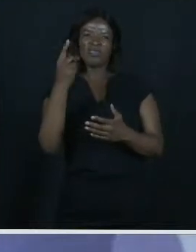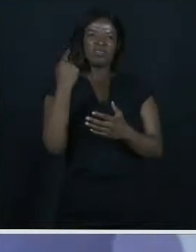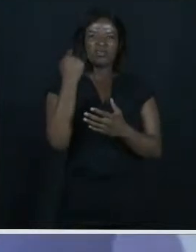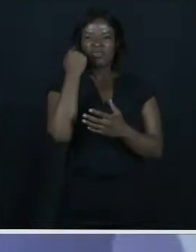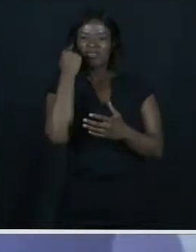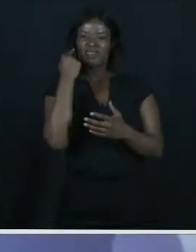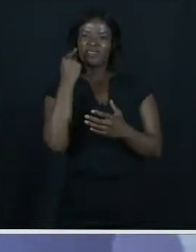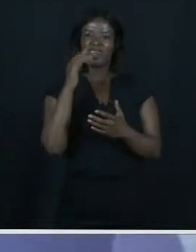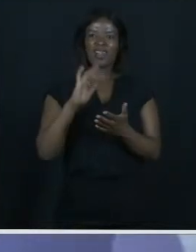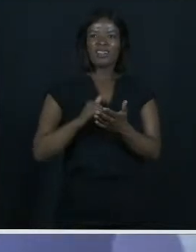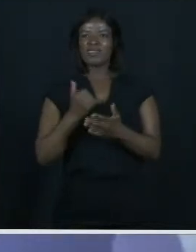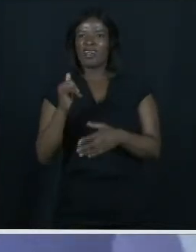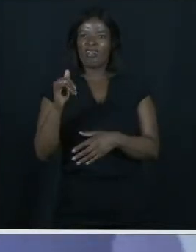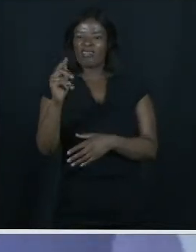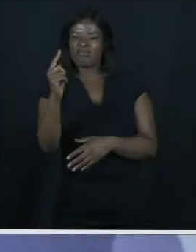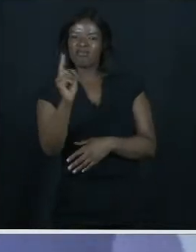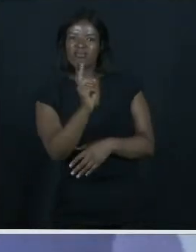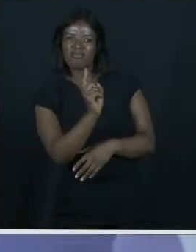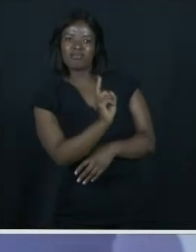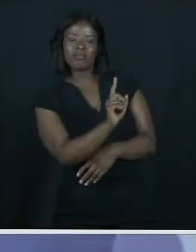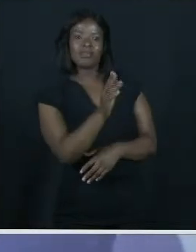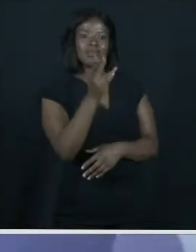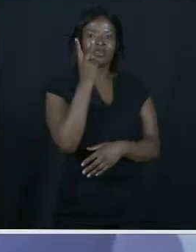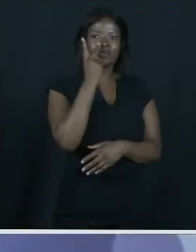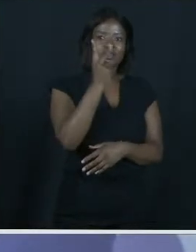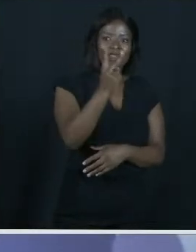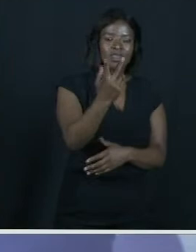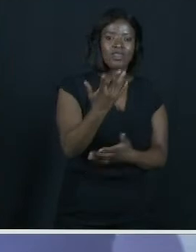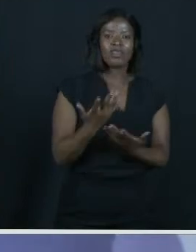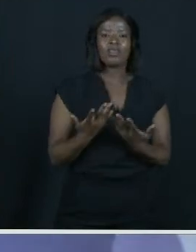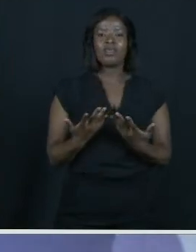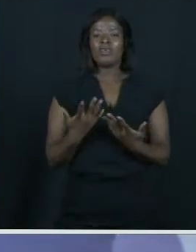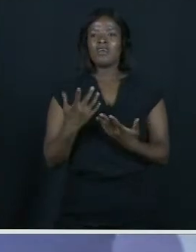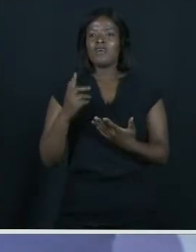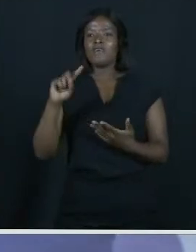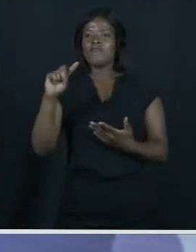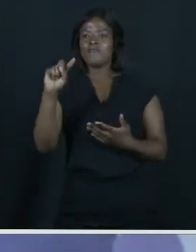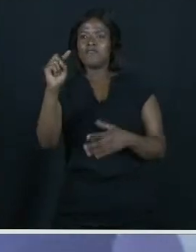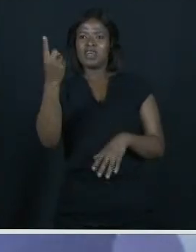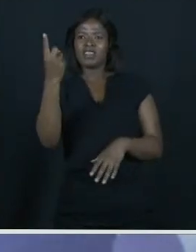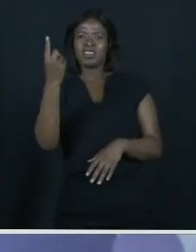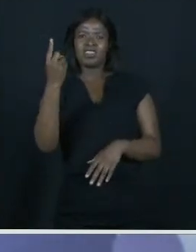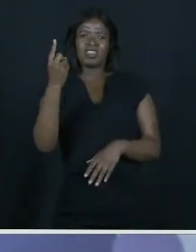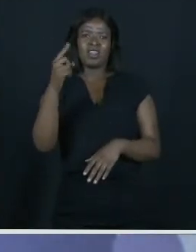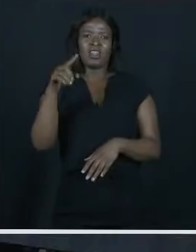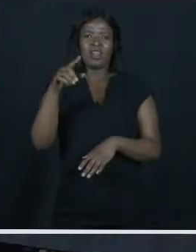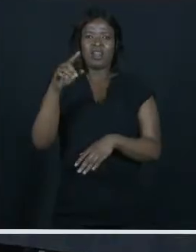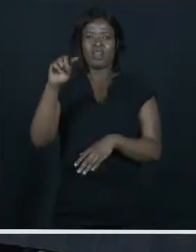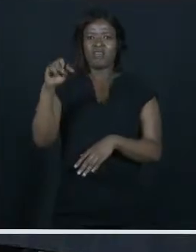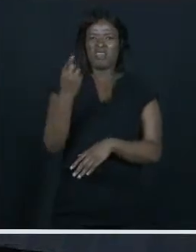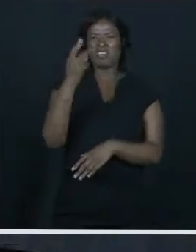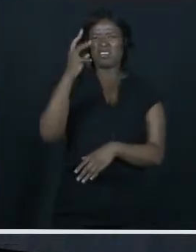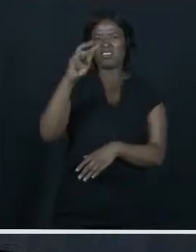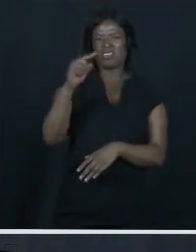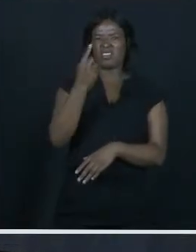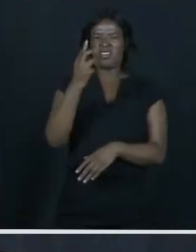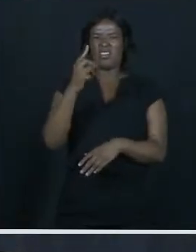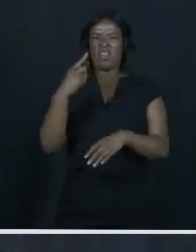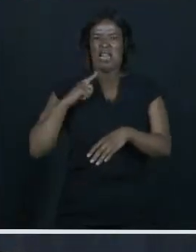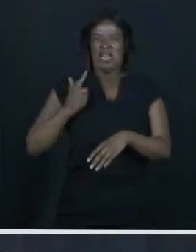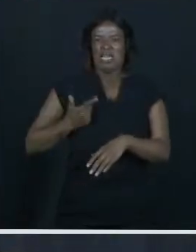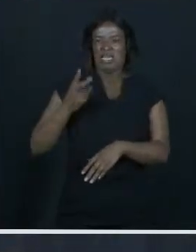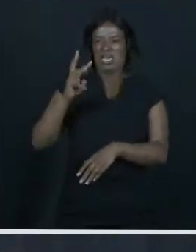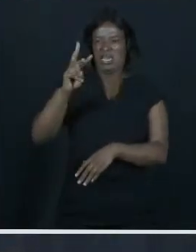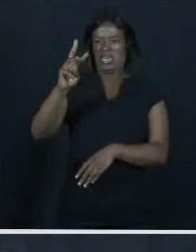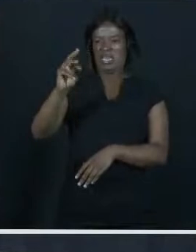style a few minutes ago. The First Lady of Namibia, we've been with her the whole day.